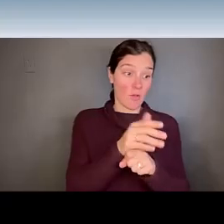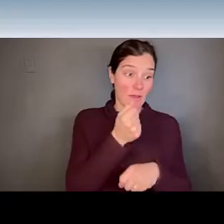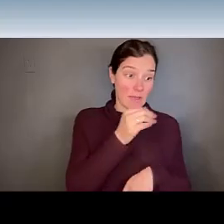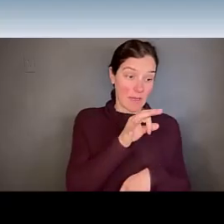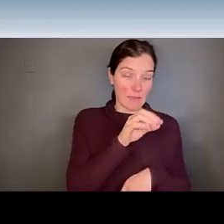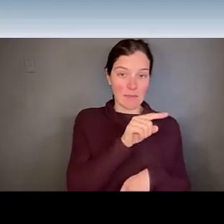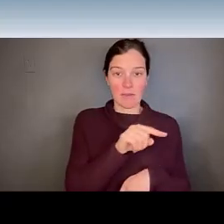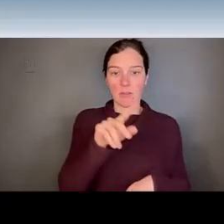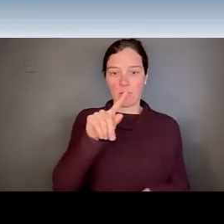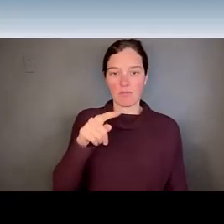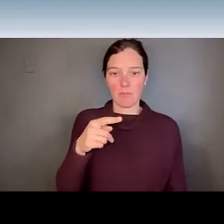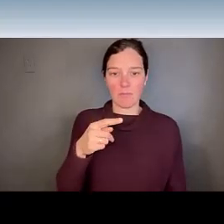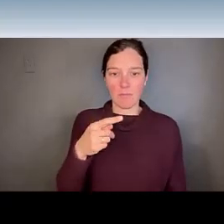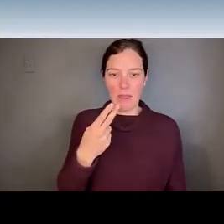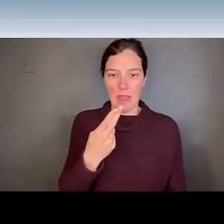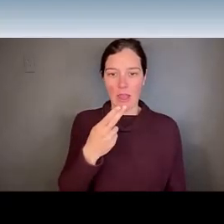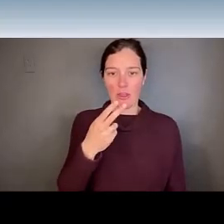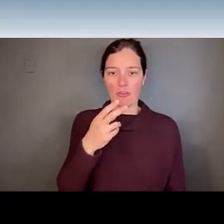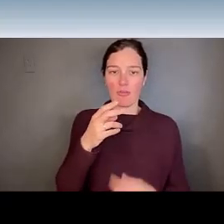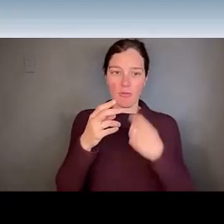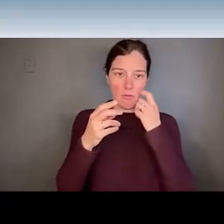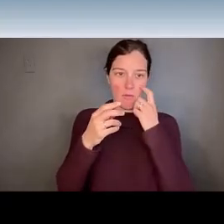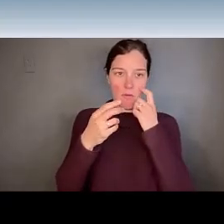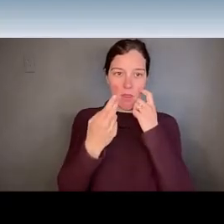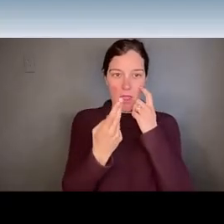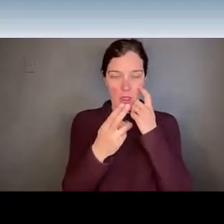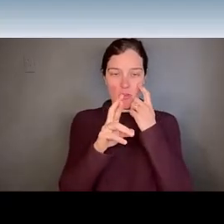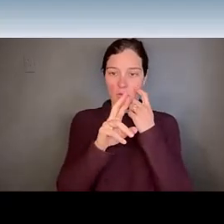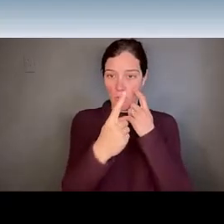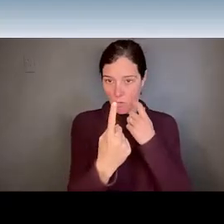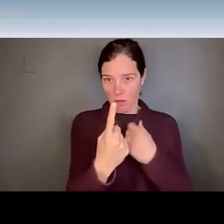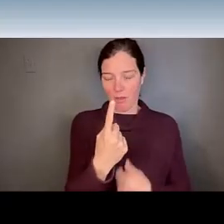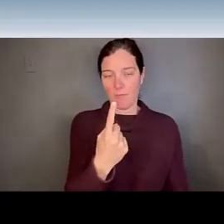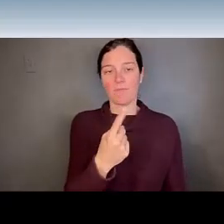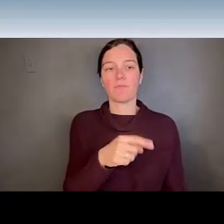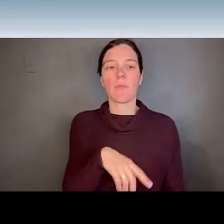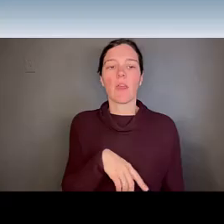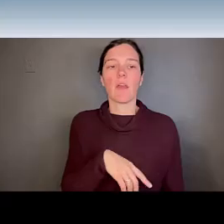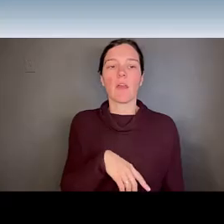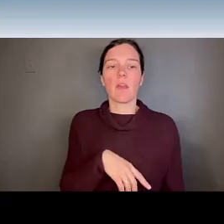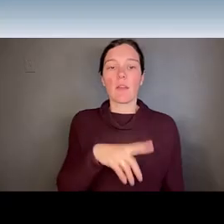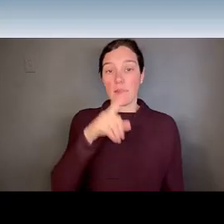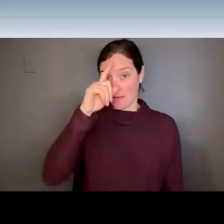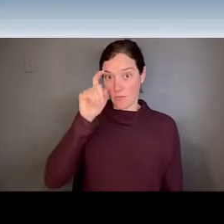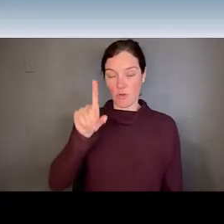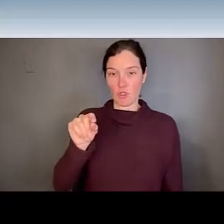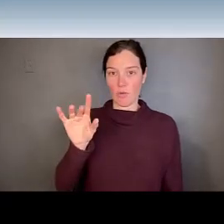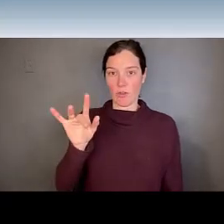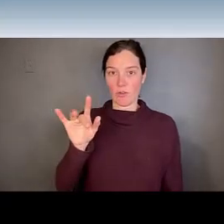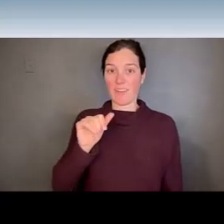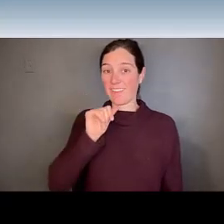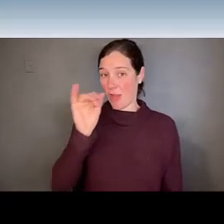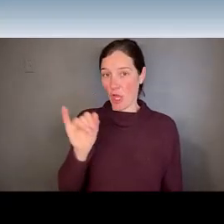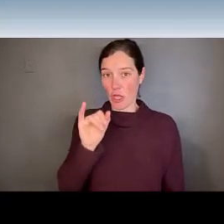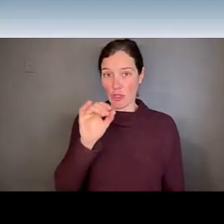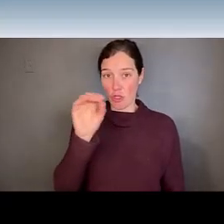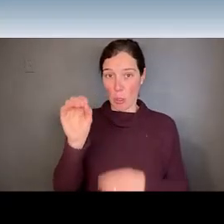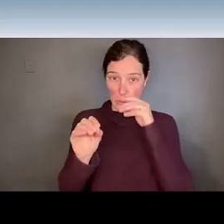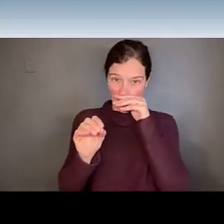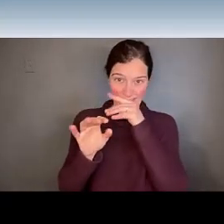pandemic to PHE unwind to the future in HR 1. In the summer of 2025, uninsured rates